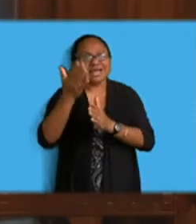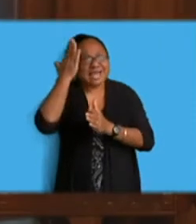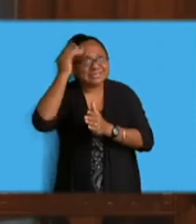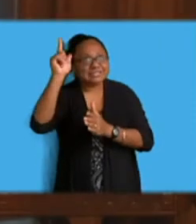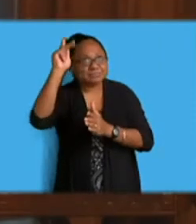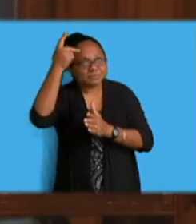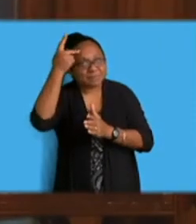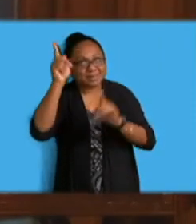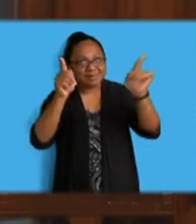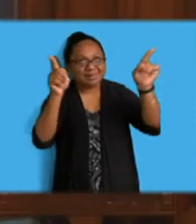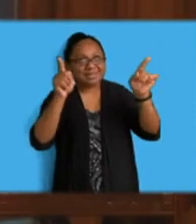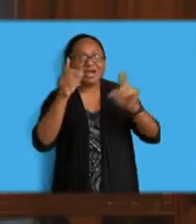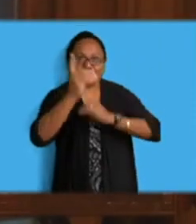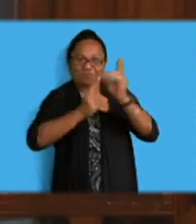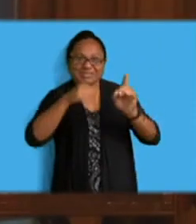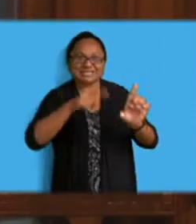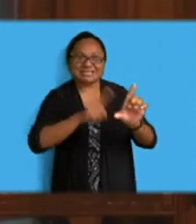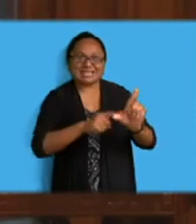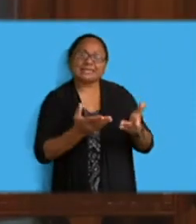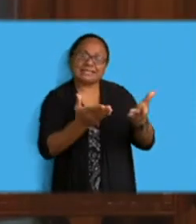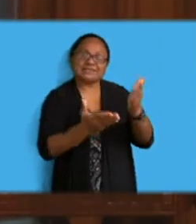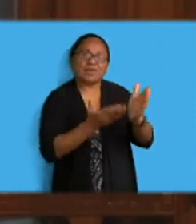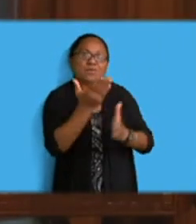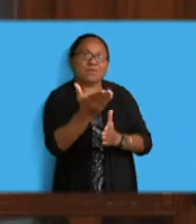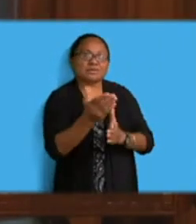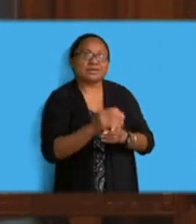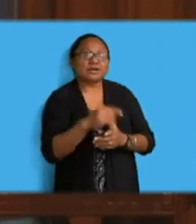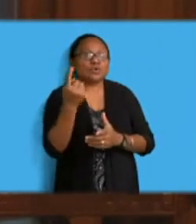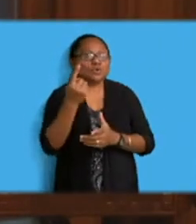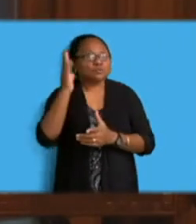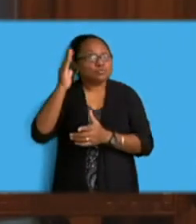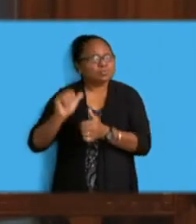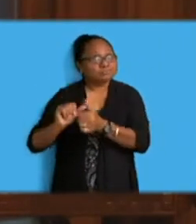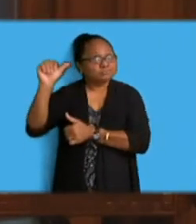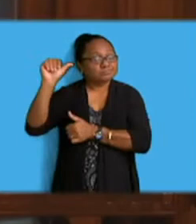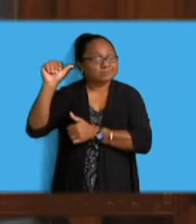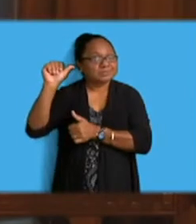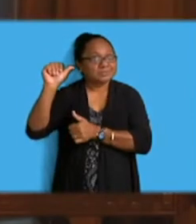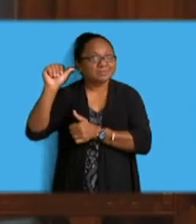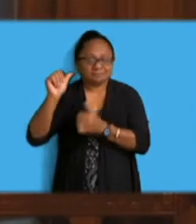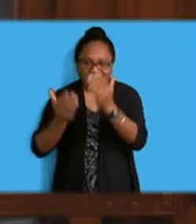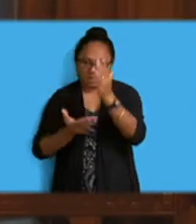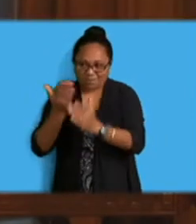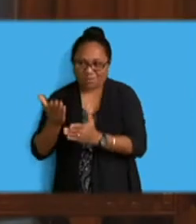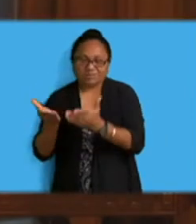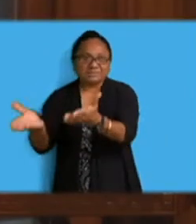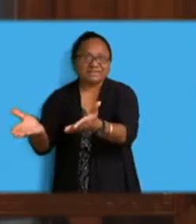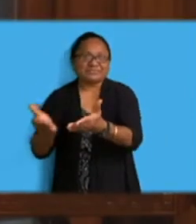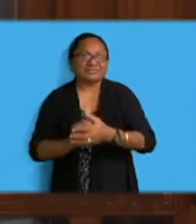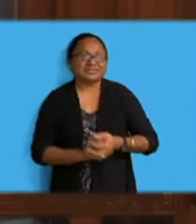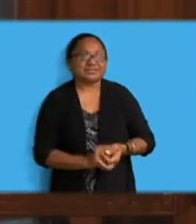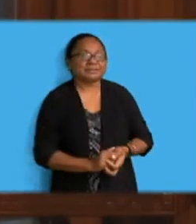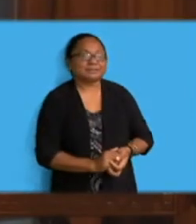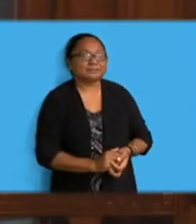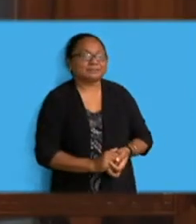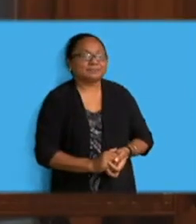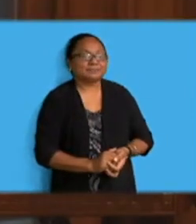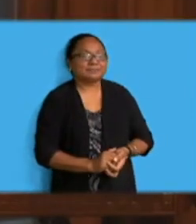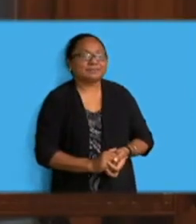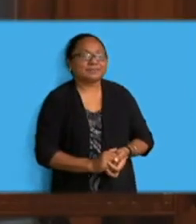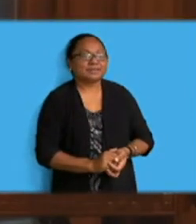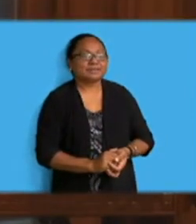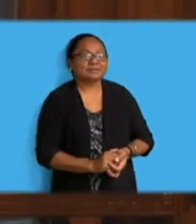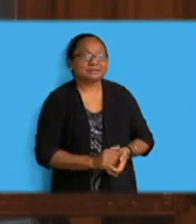year, and schools with outstanding performance were recognized publicly and given